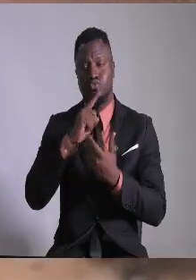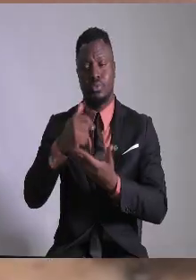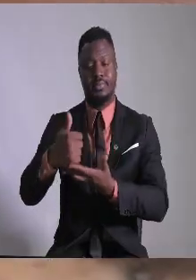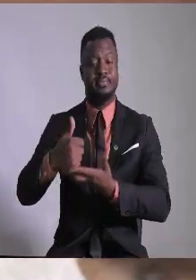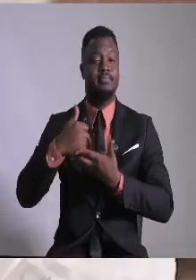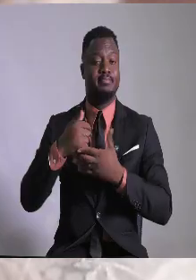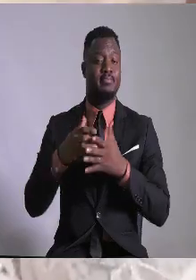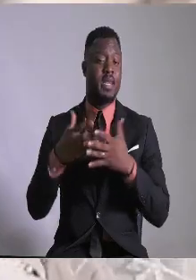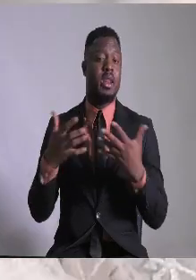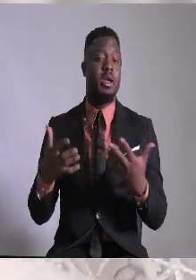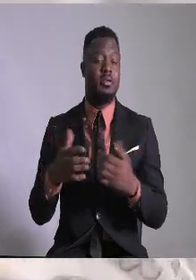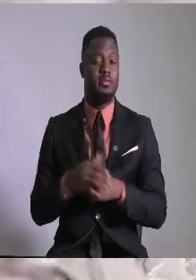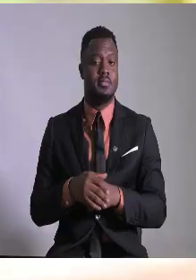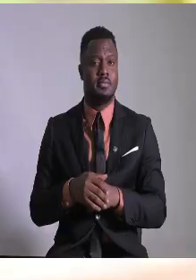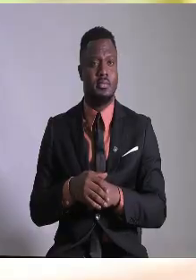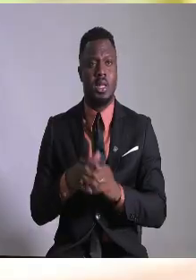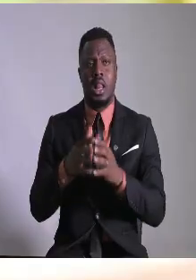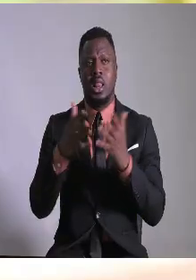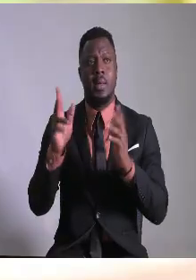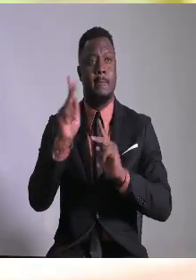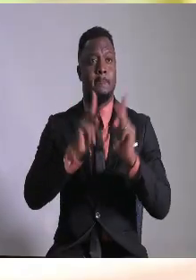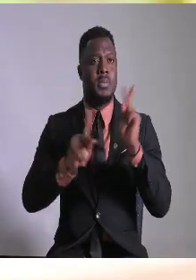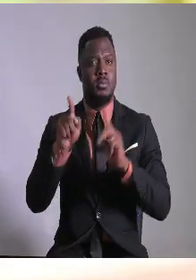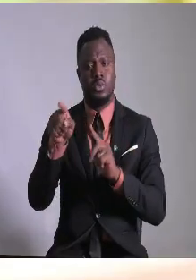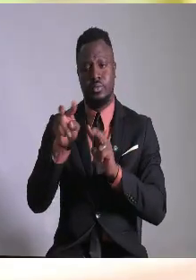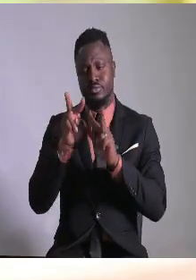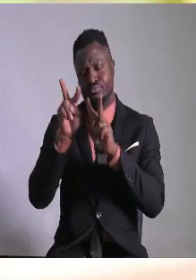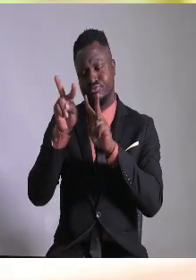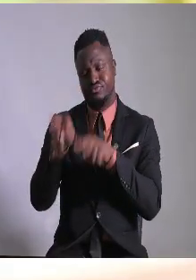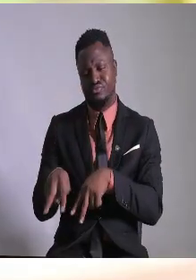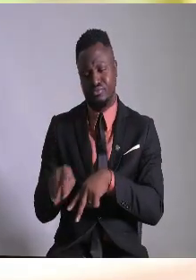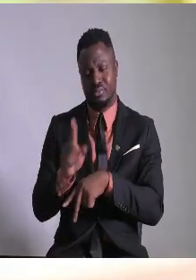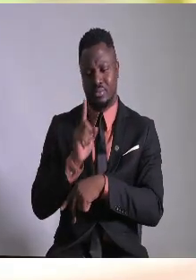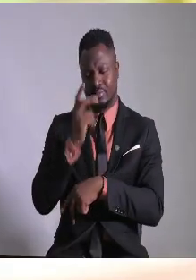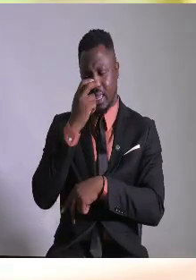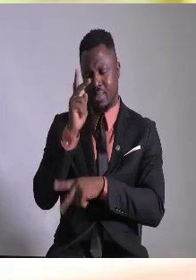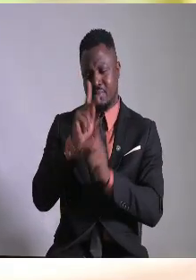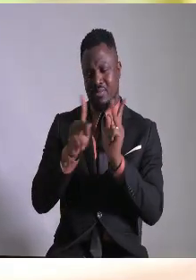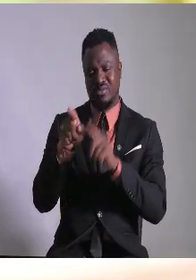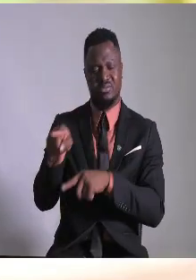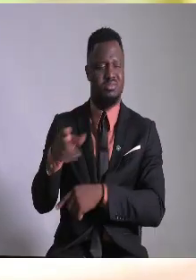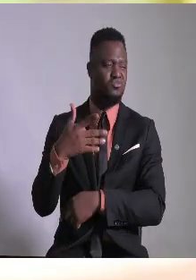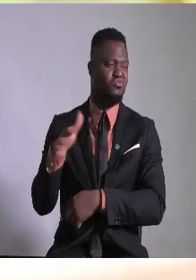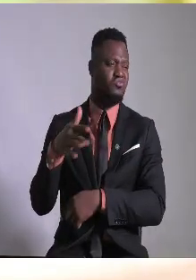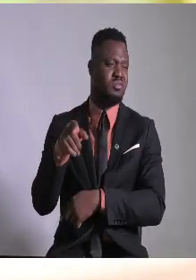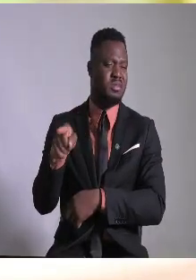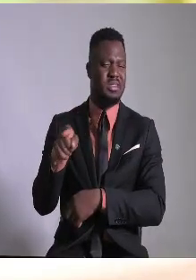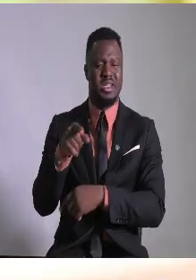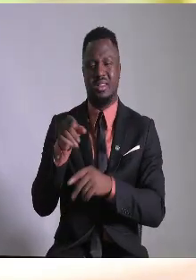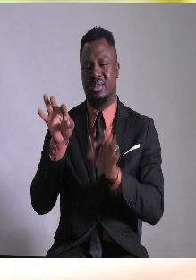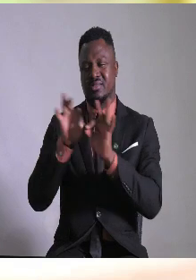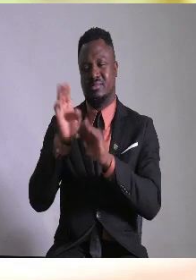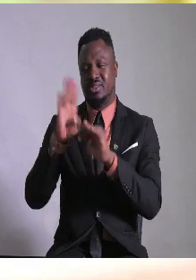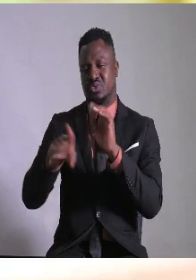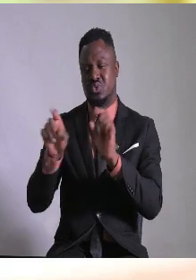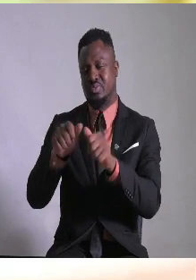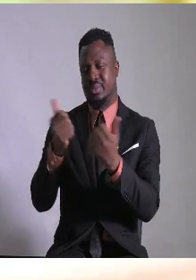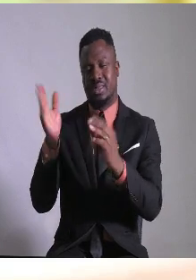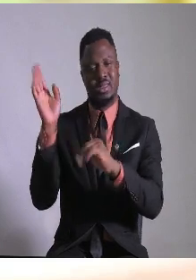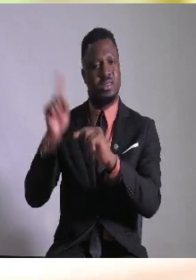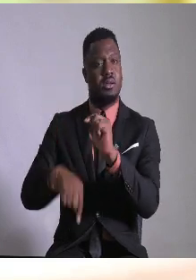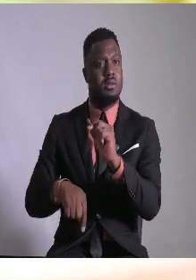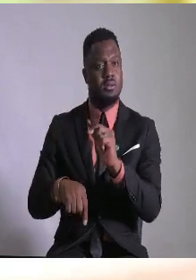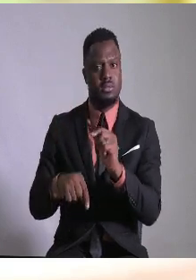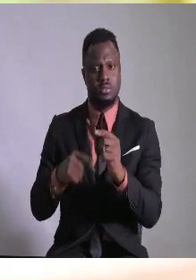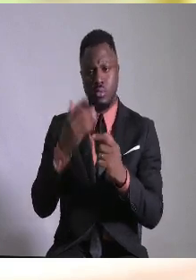really enlightened us. And a lot of people too were looking down upon them because they thought they couldn't have done